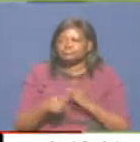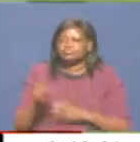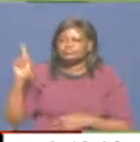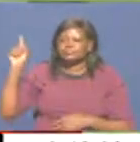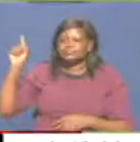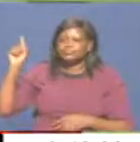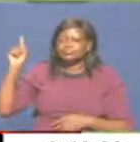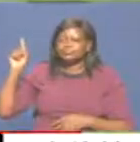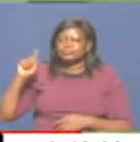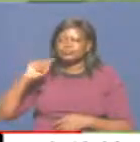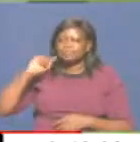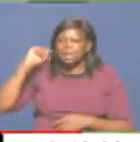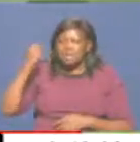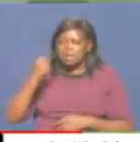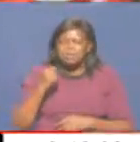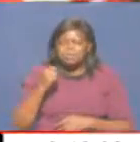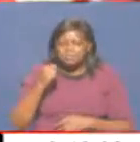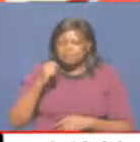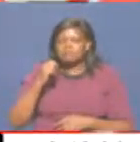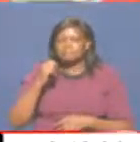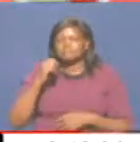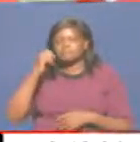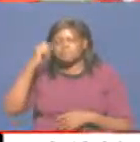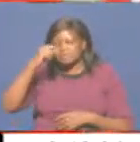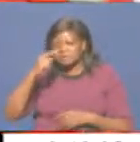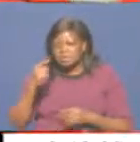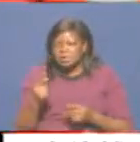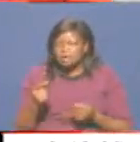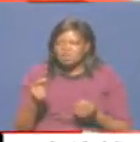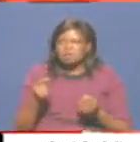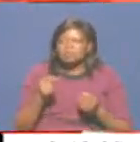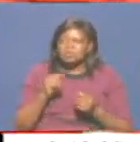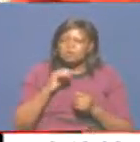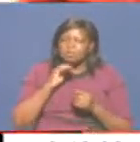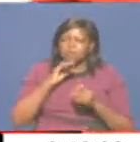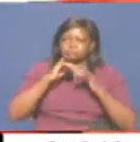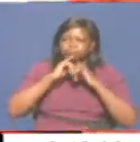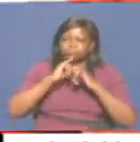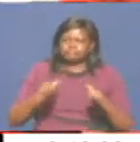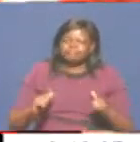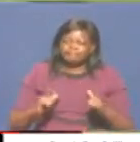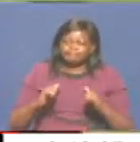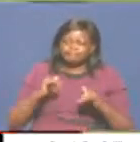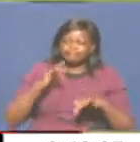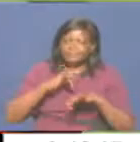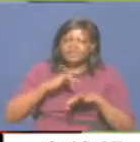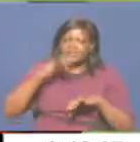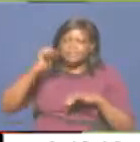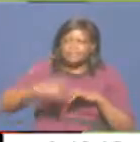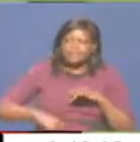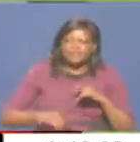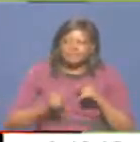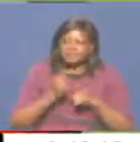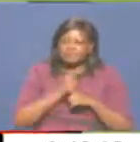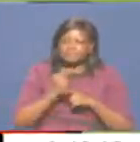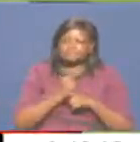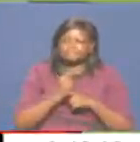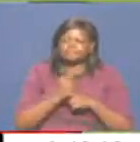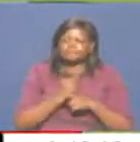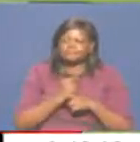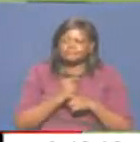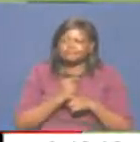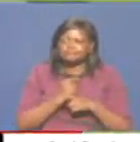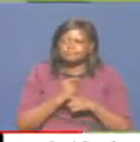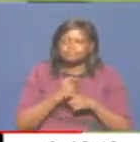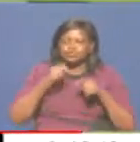Harambee Starlets under the tutelage of Charles Okere have been in camp since early this month and train today as they aim to qualify for